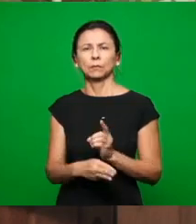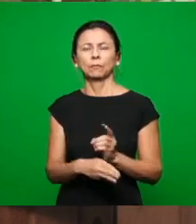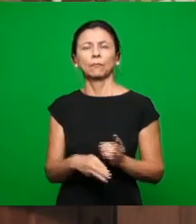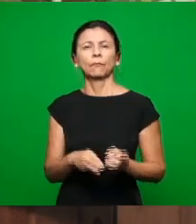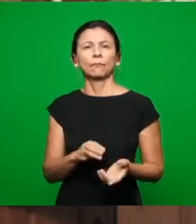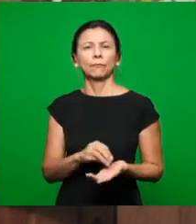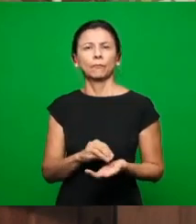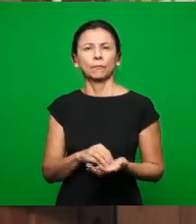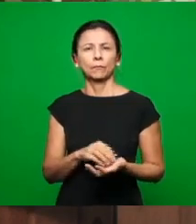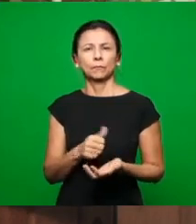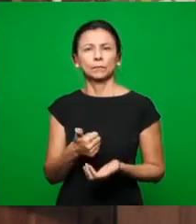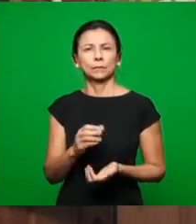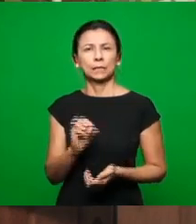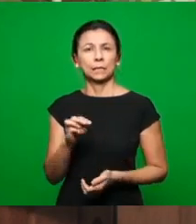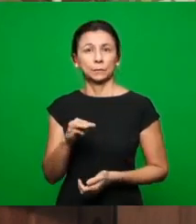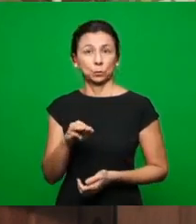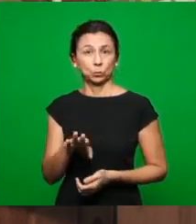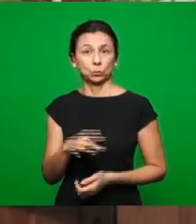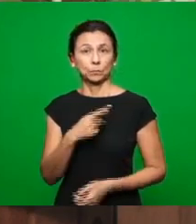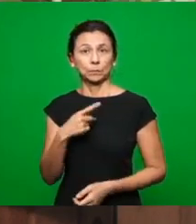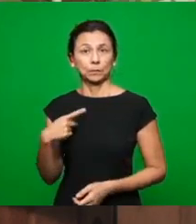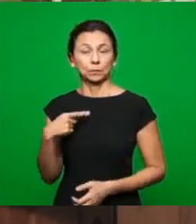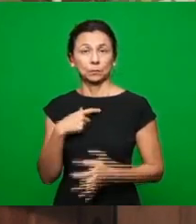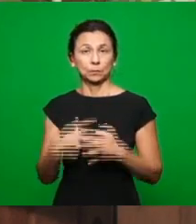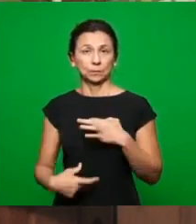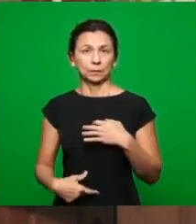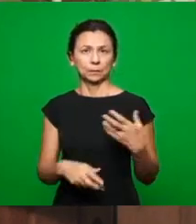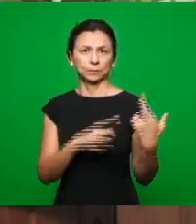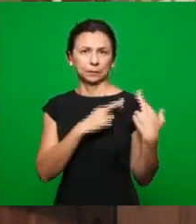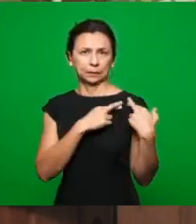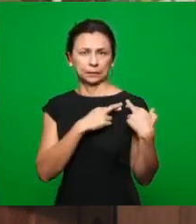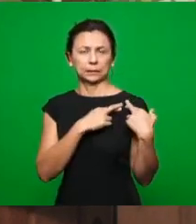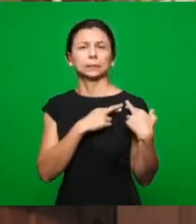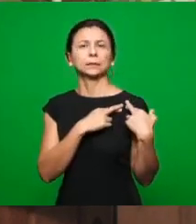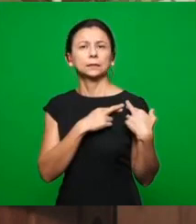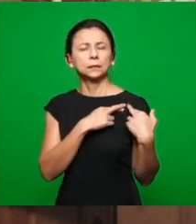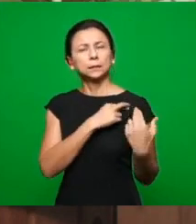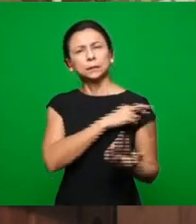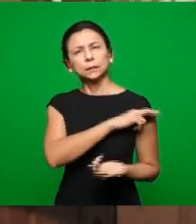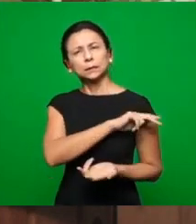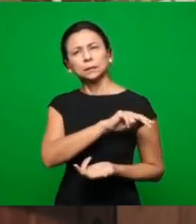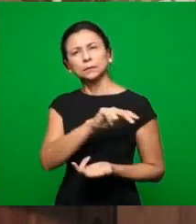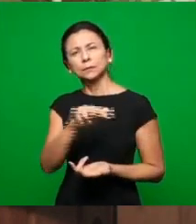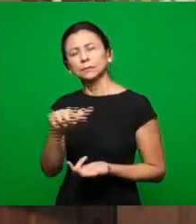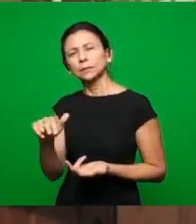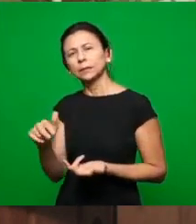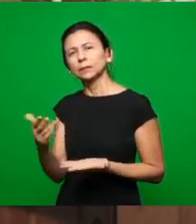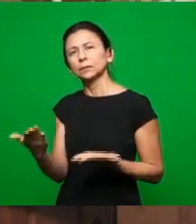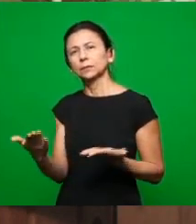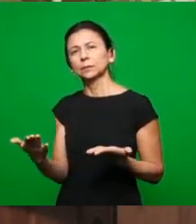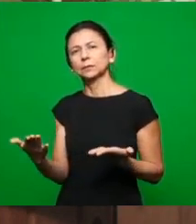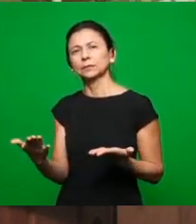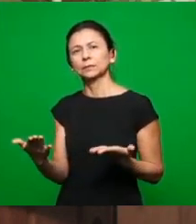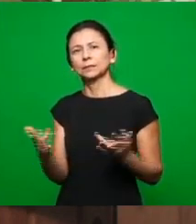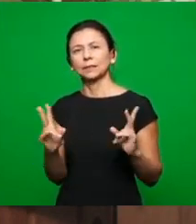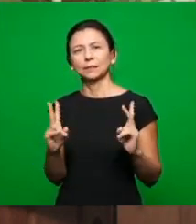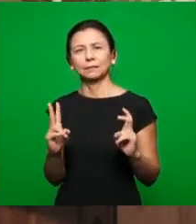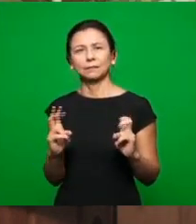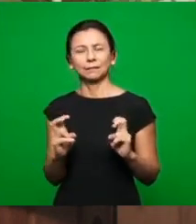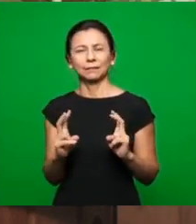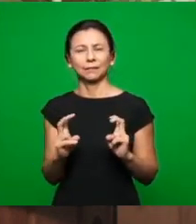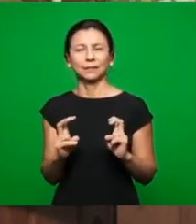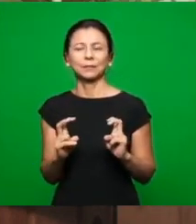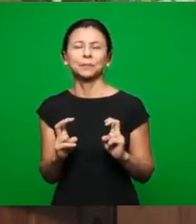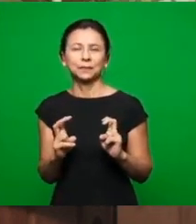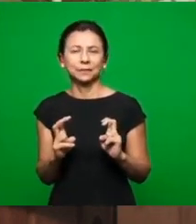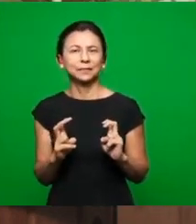for the next Sunday school. I'm going to say to our ushers and deacons and pastor that they have